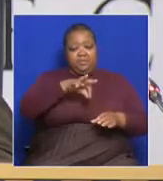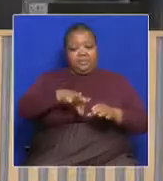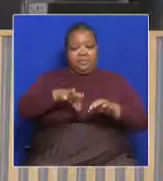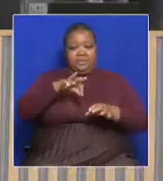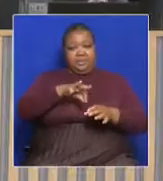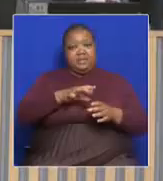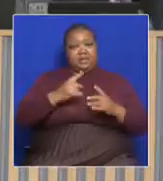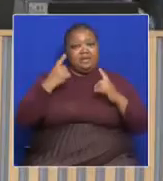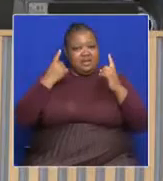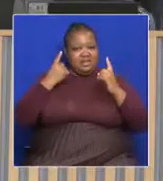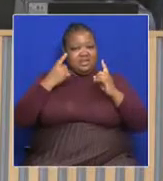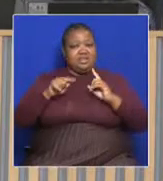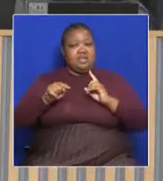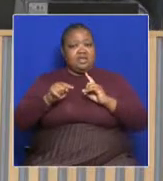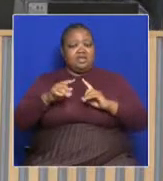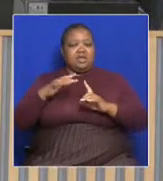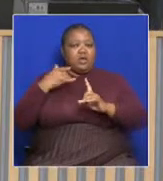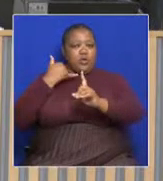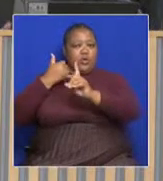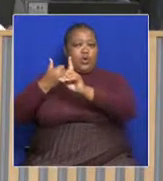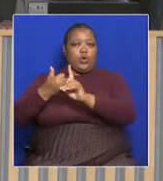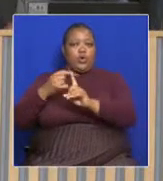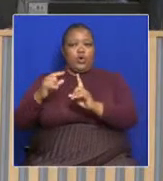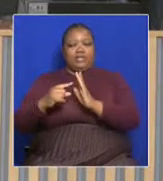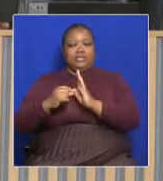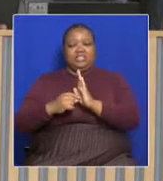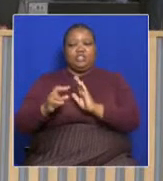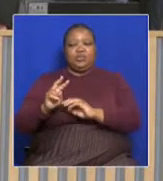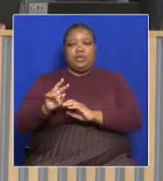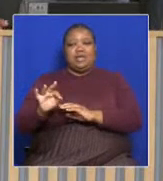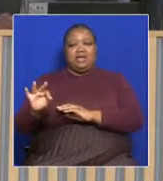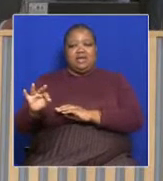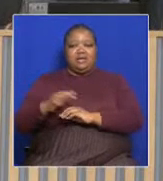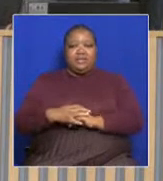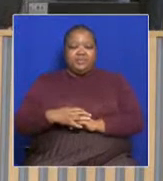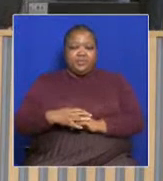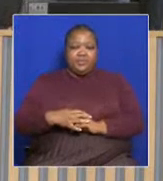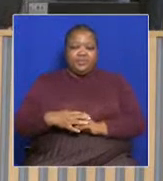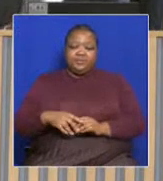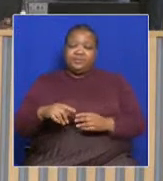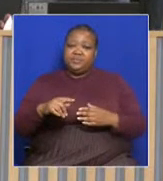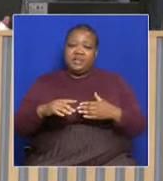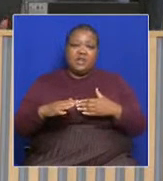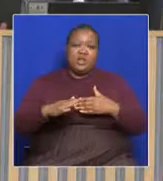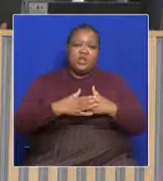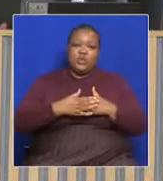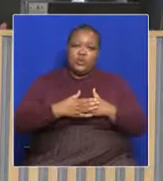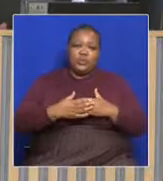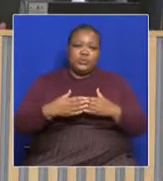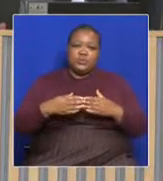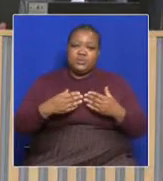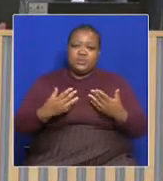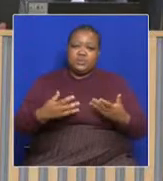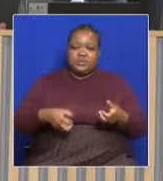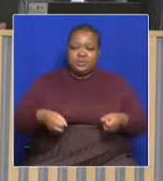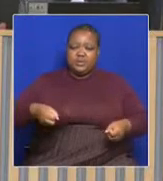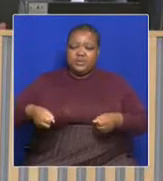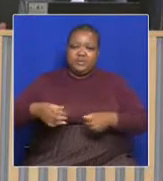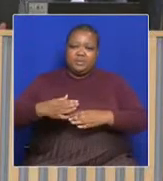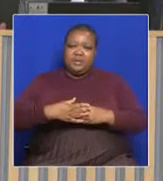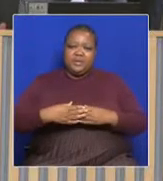Yes. These things at this point are not yet sealed. They are not yet in the